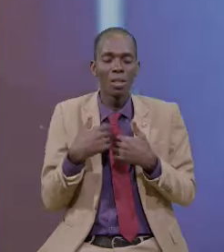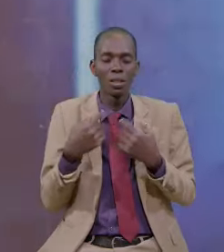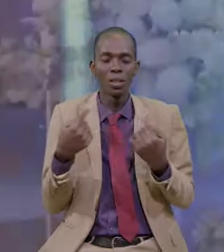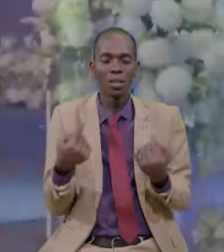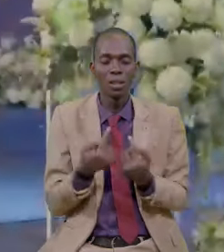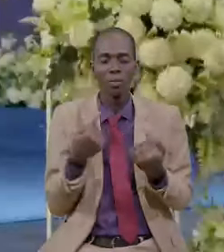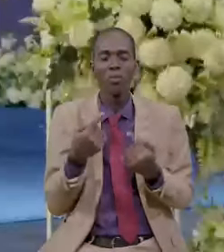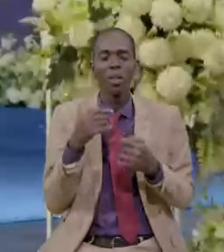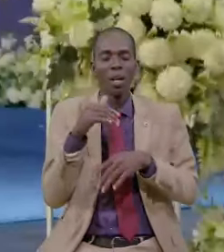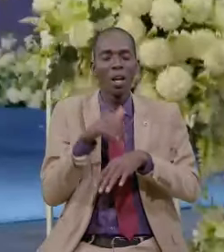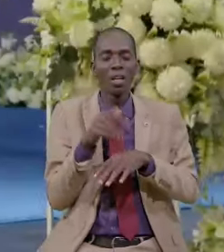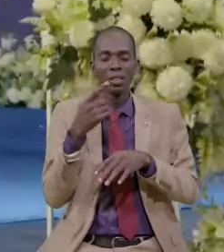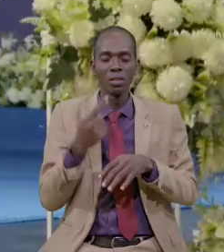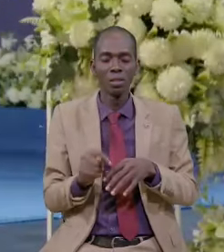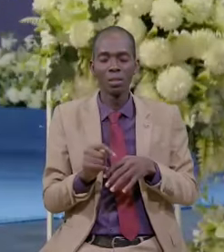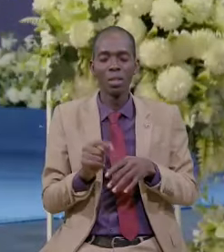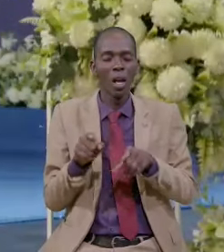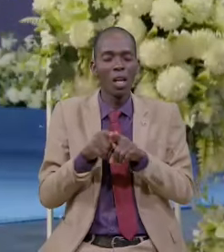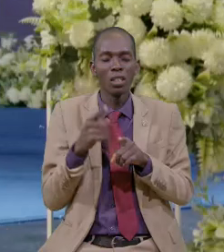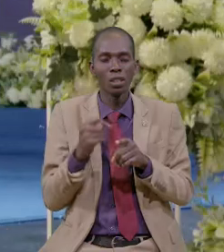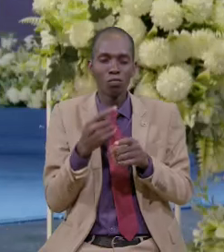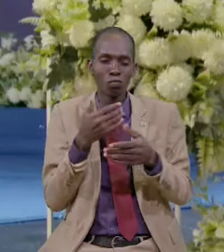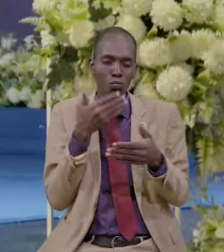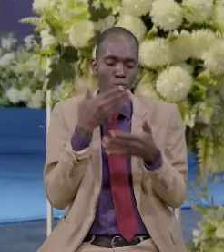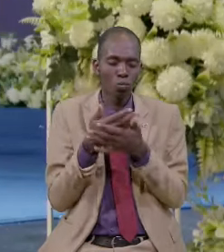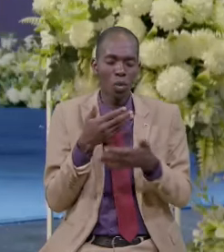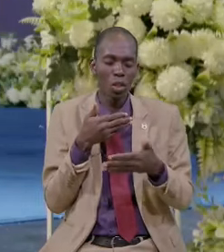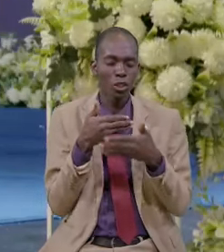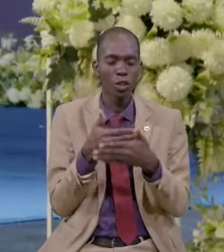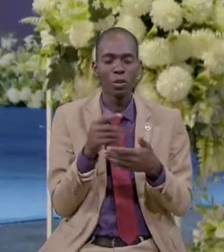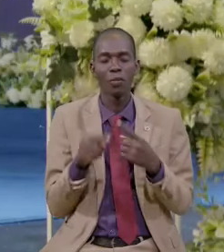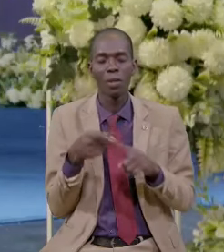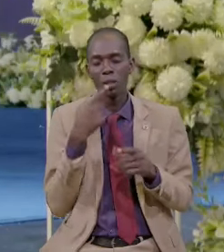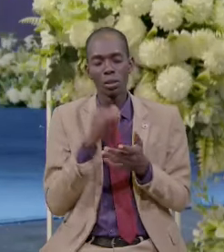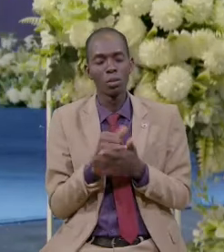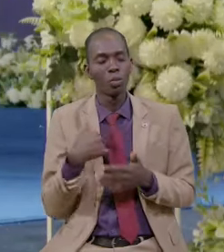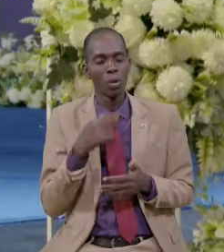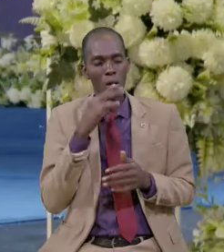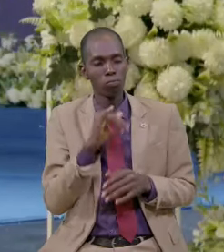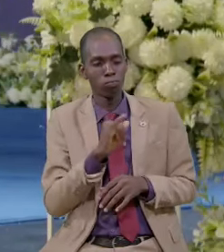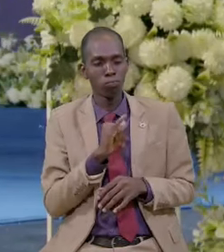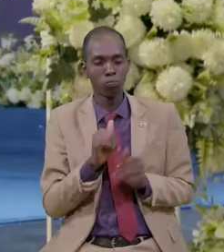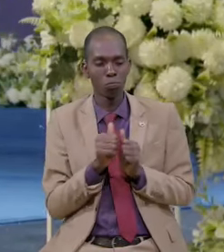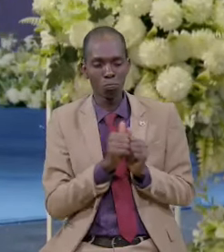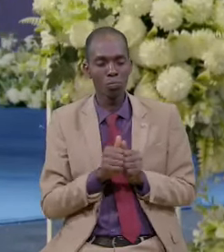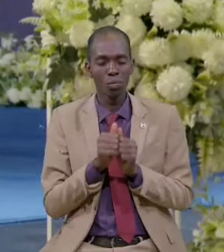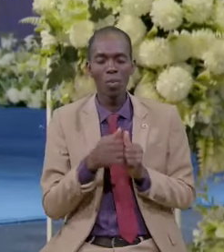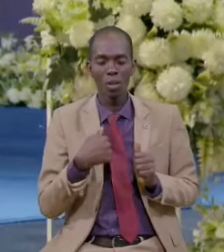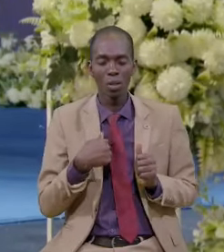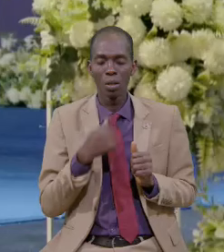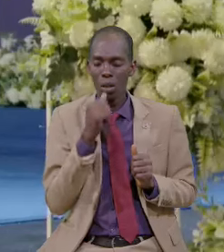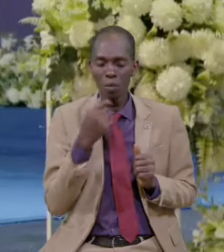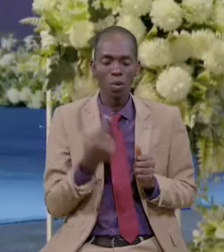the bosom friend, and they are together. And he said, I'm available. You know, you are not available yet.